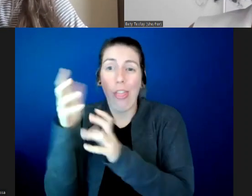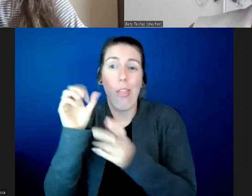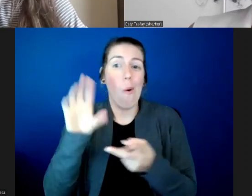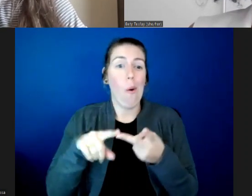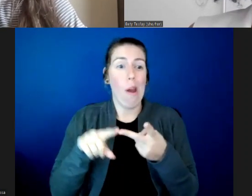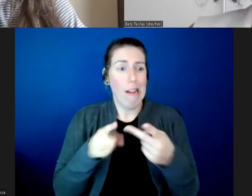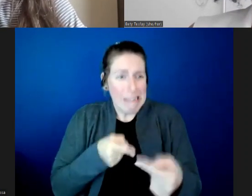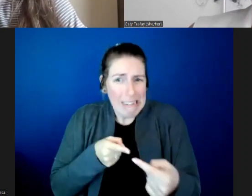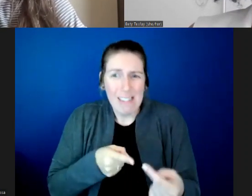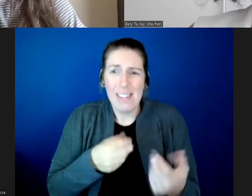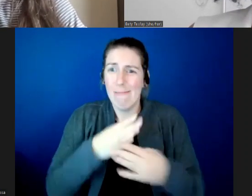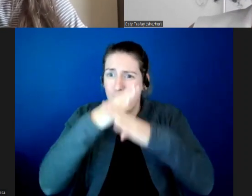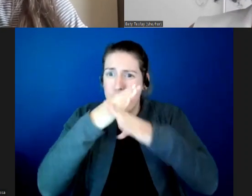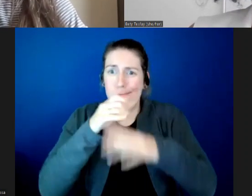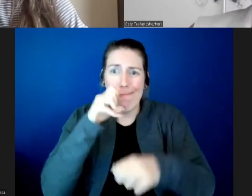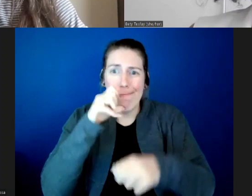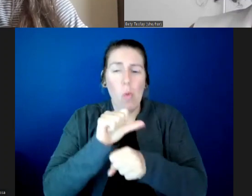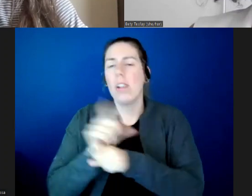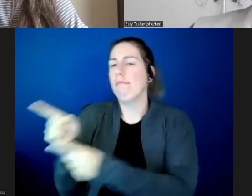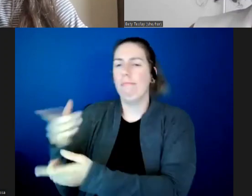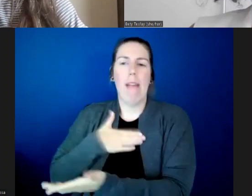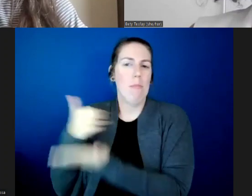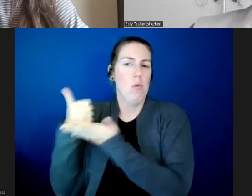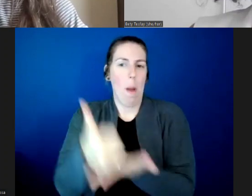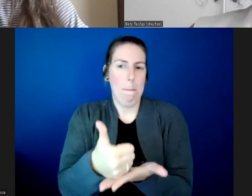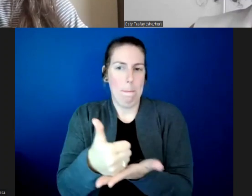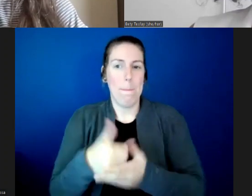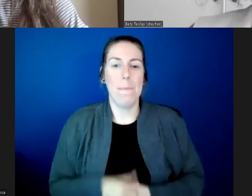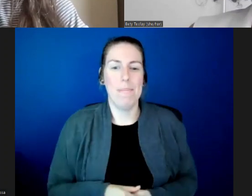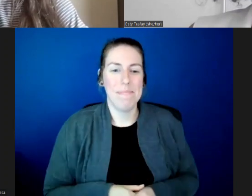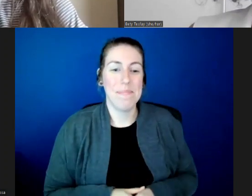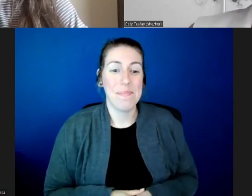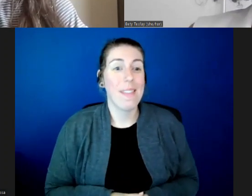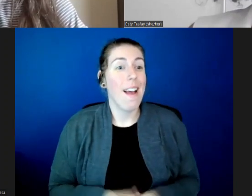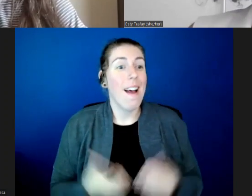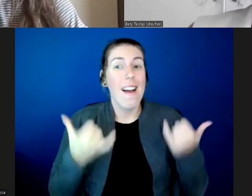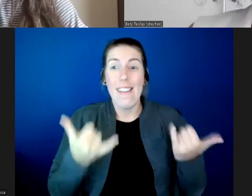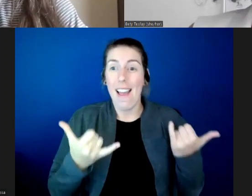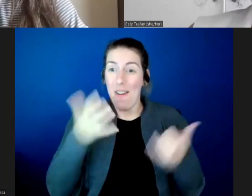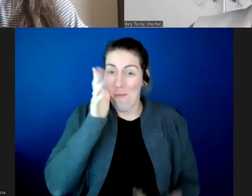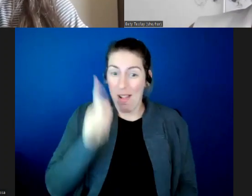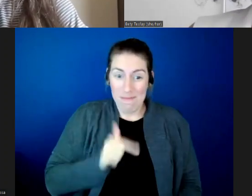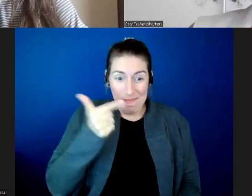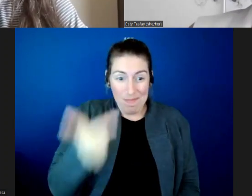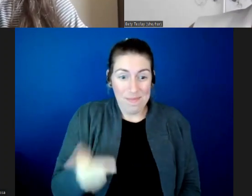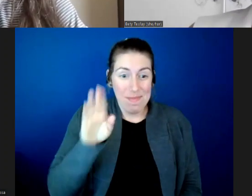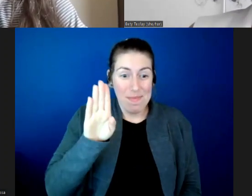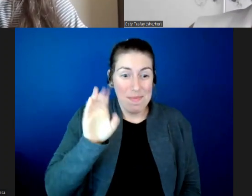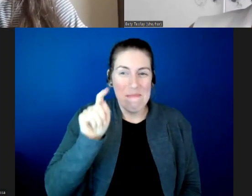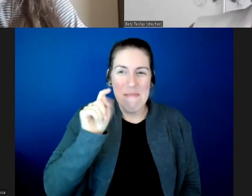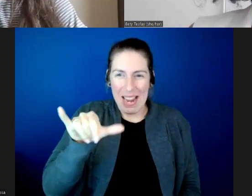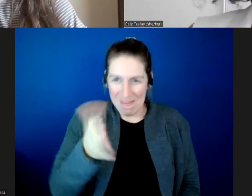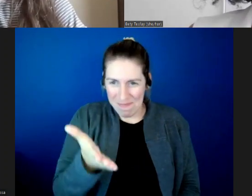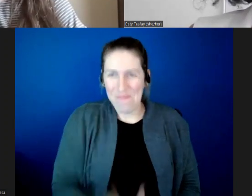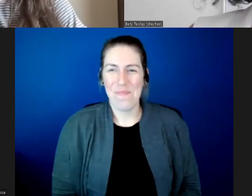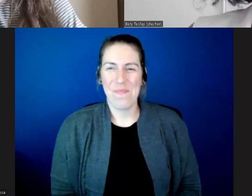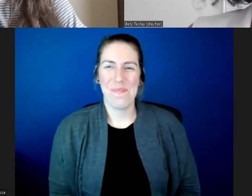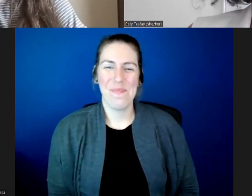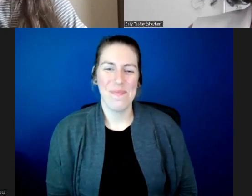be experiencing. And with that, I'm going to pass over to Bety. Thank you.